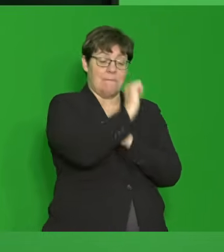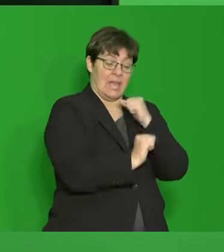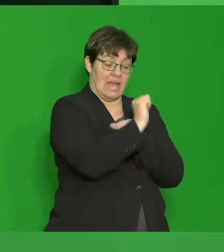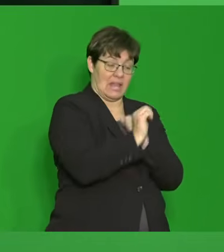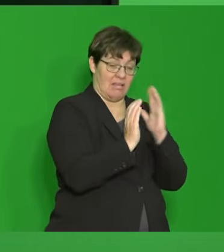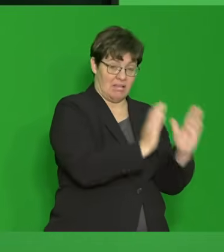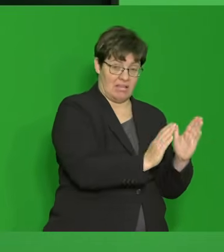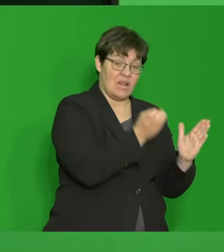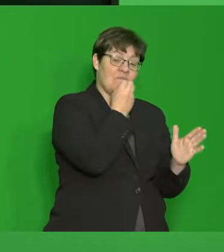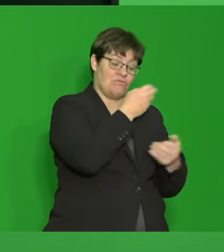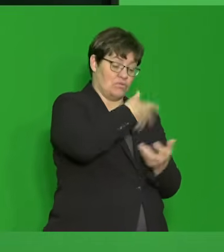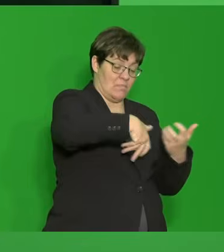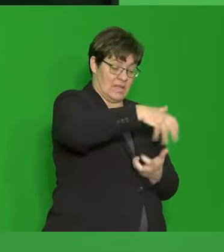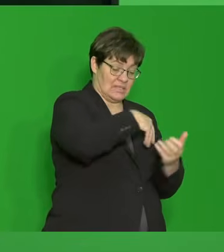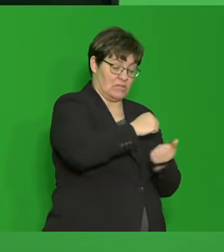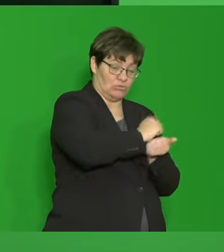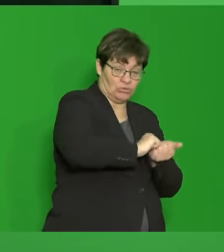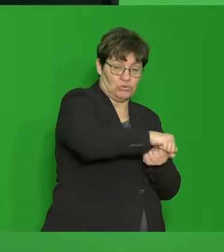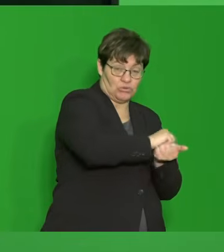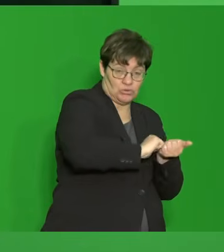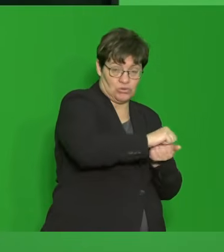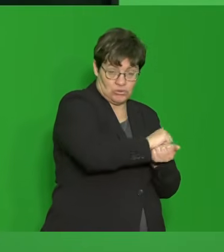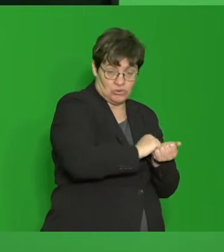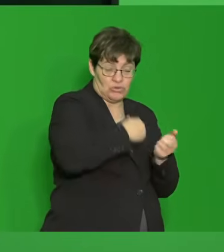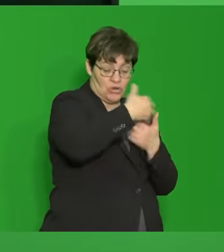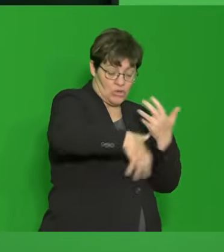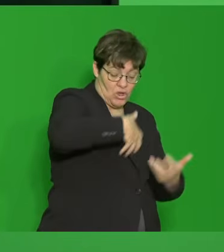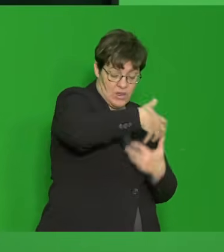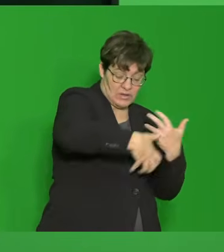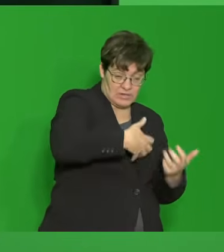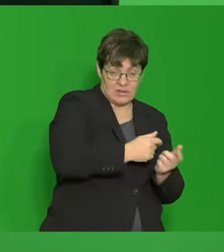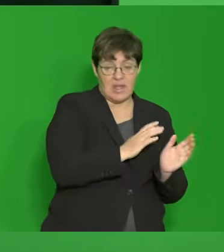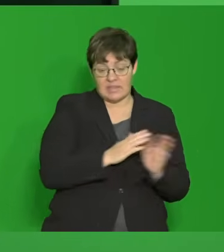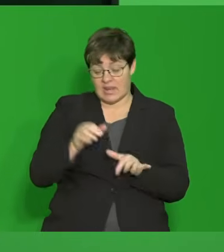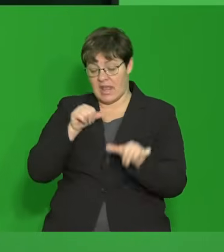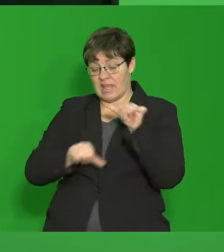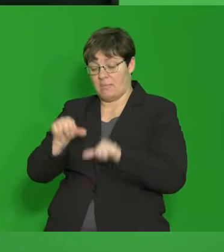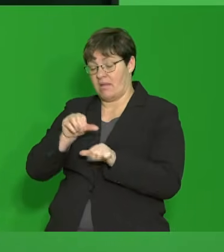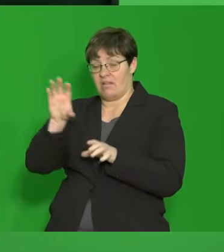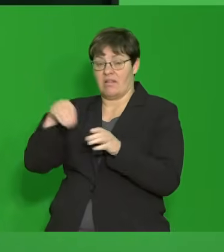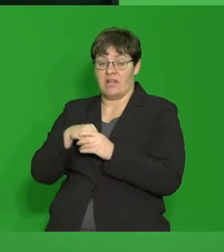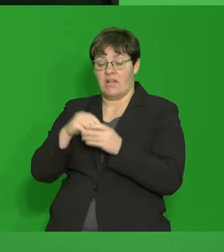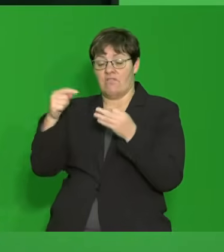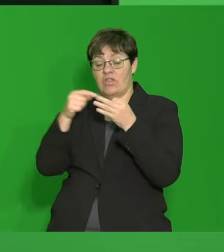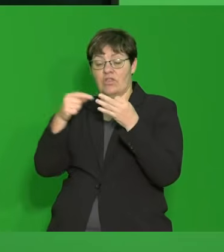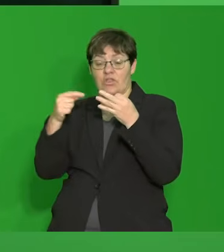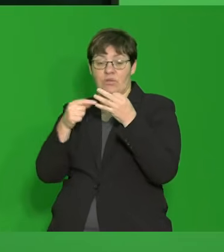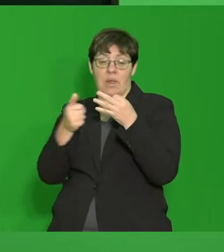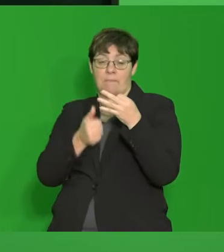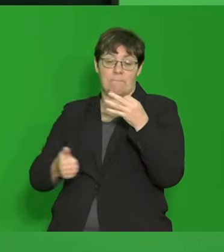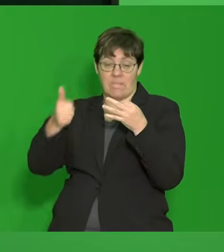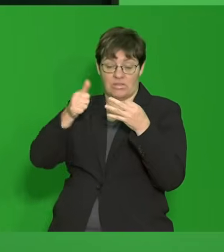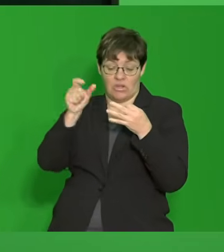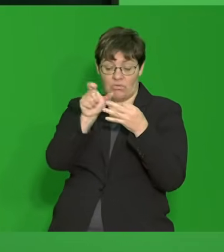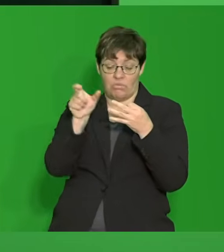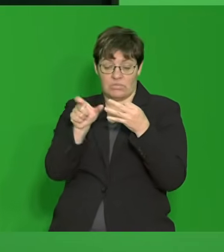into the mechanical digestion, where food was mixed and chewed and churned. And then finally, we looked at chemical digestion of the